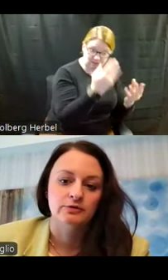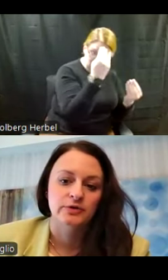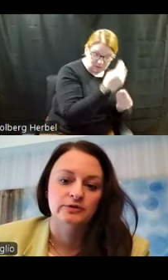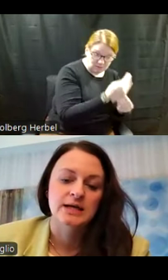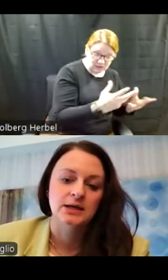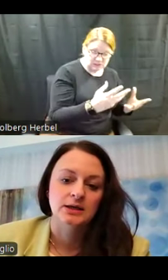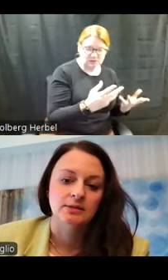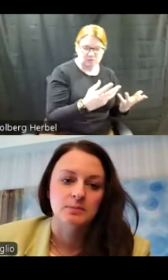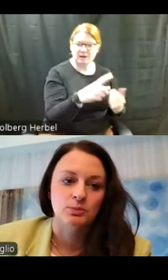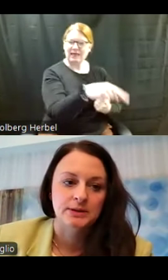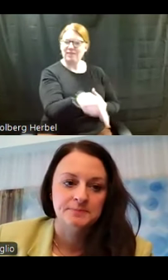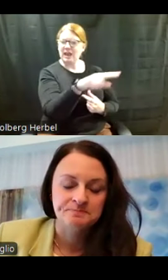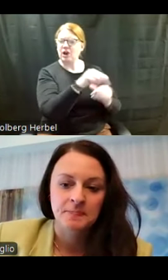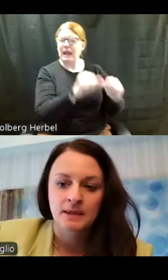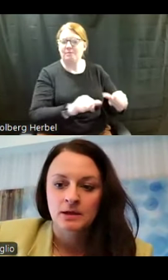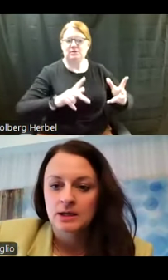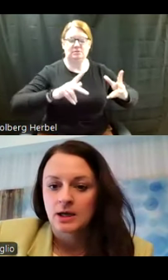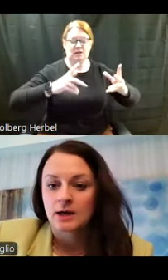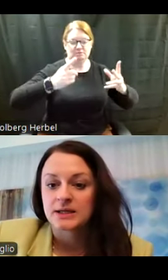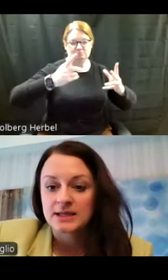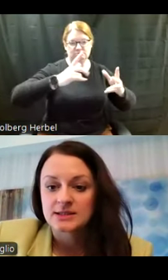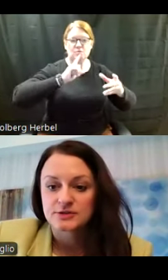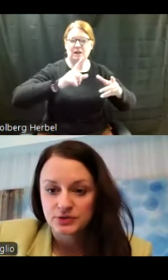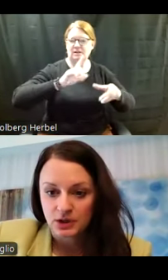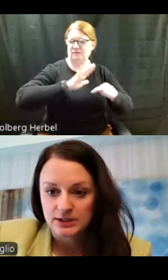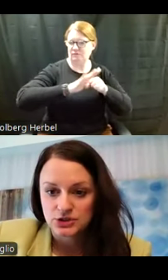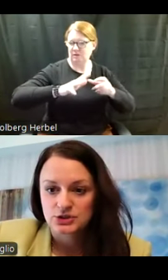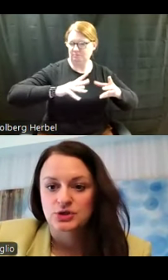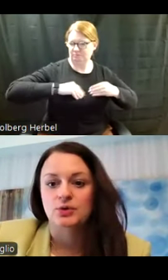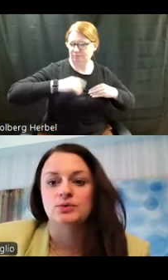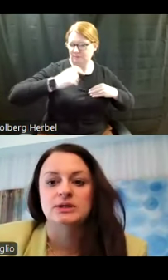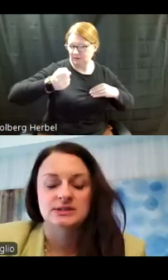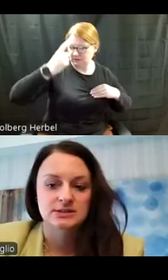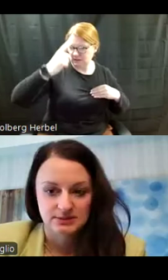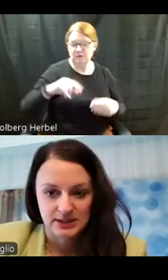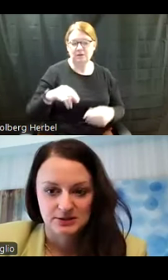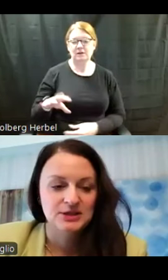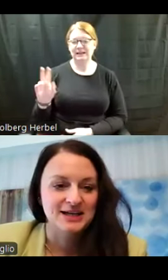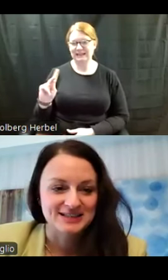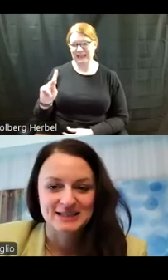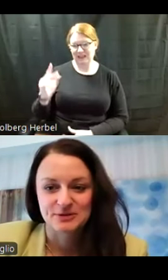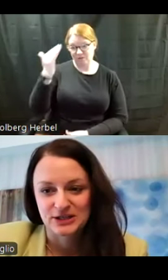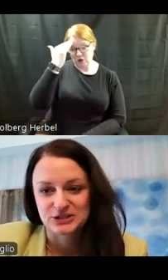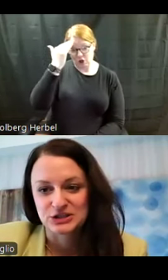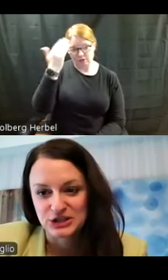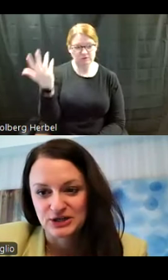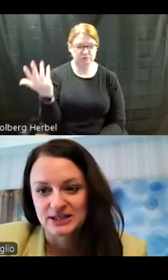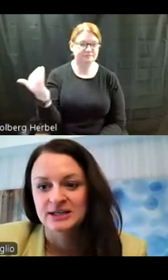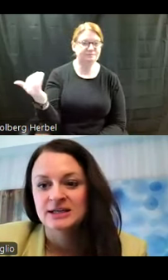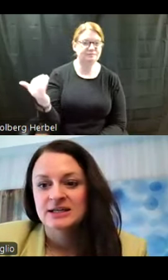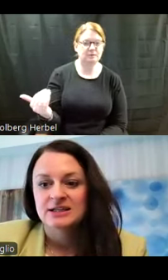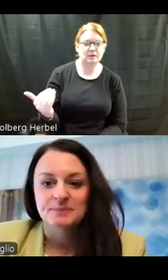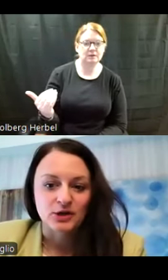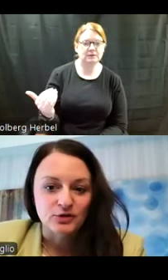capable of taking in the moment. The K stands for knowledge. So this is then the next step of actually